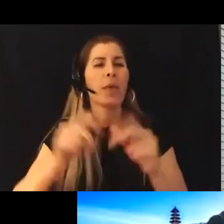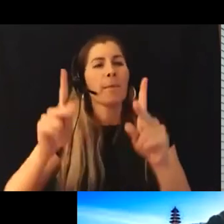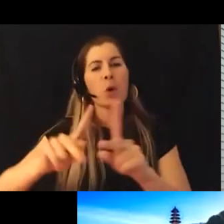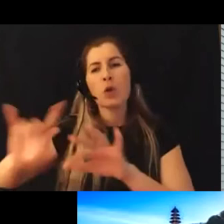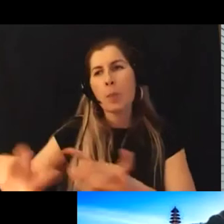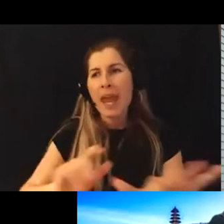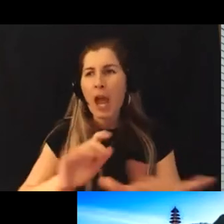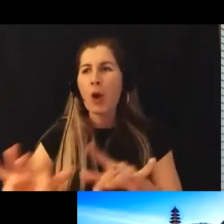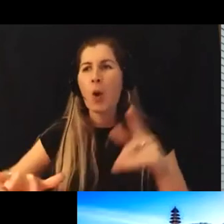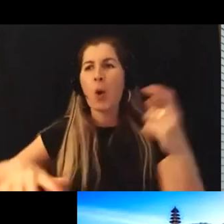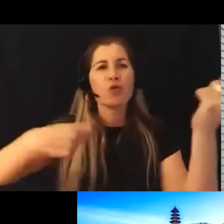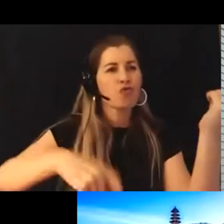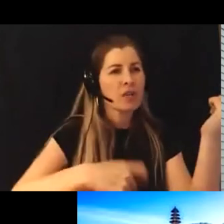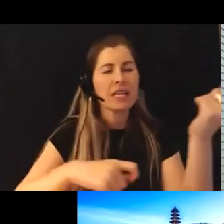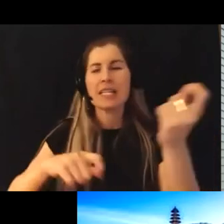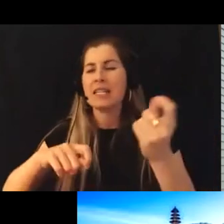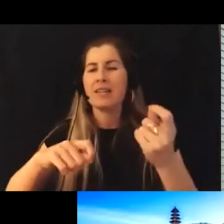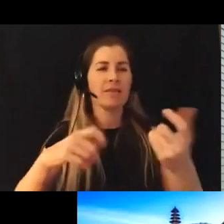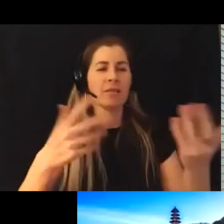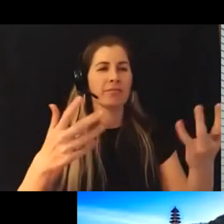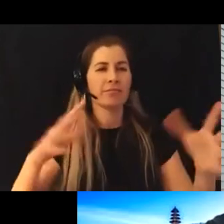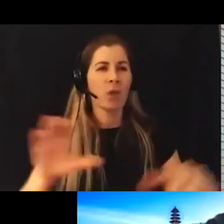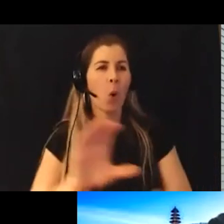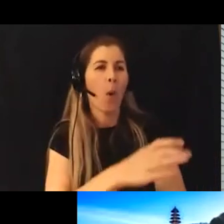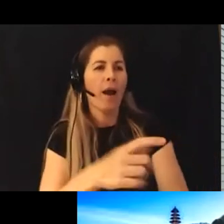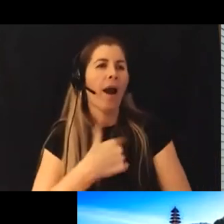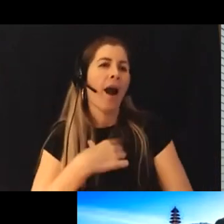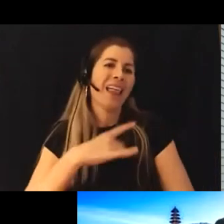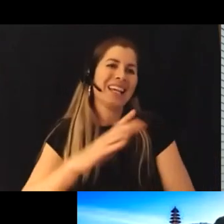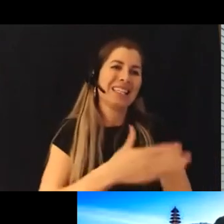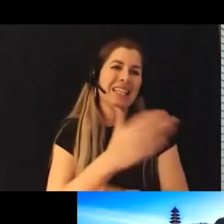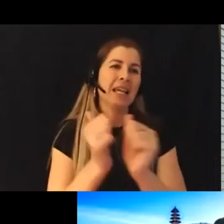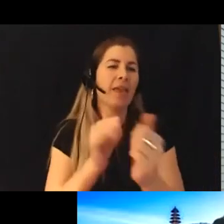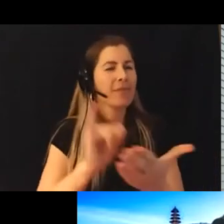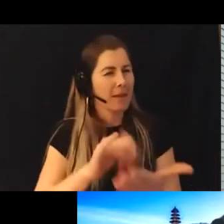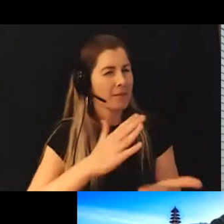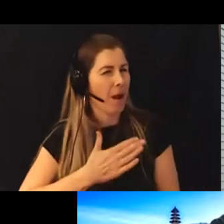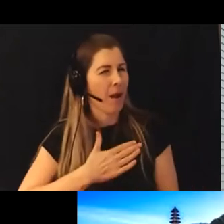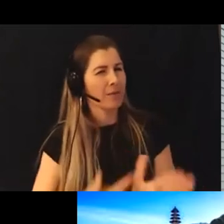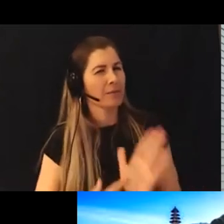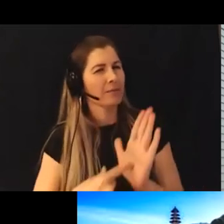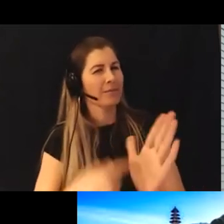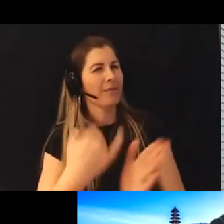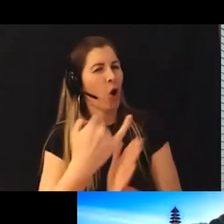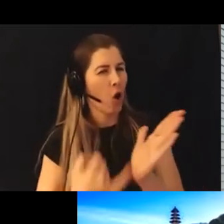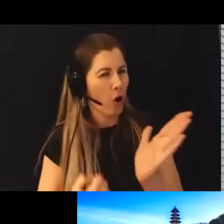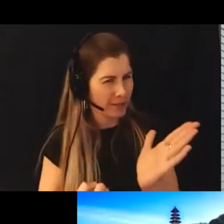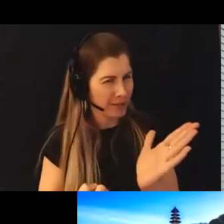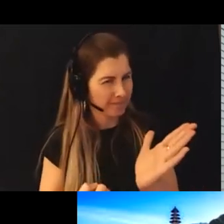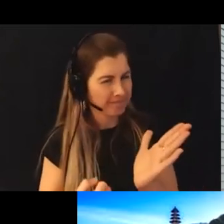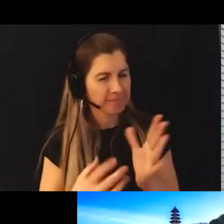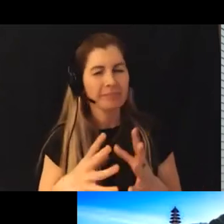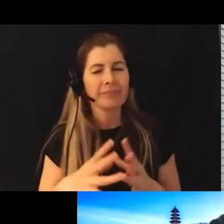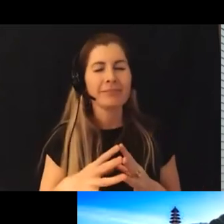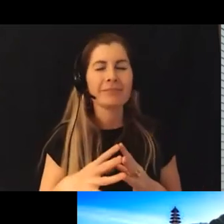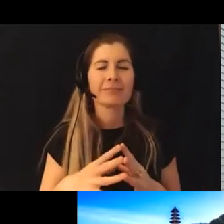quartet or with a choir, right? So to me, that's the way that my art making kind of shows up in my work. So I'm really